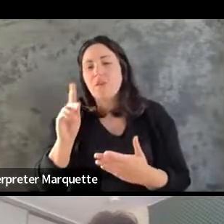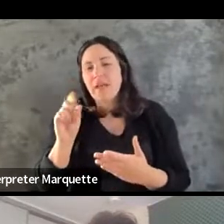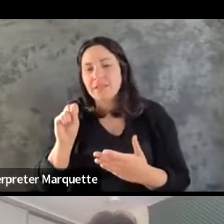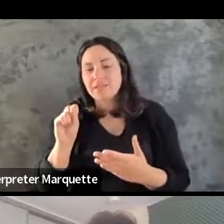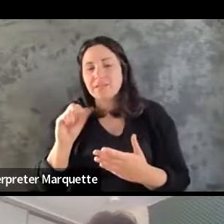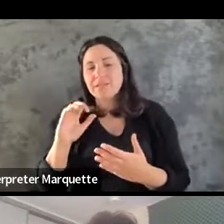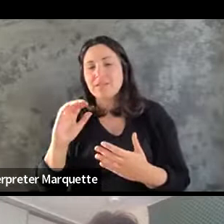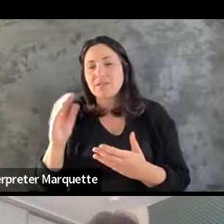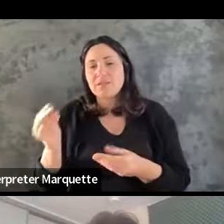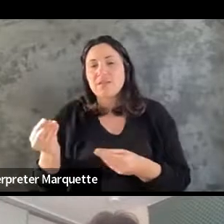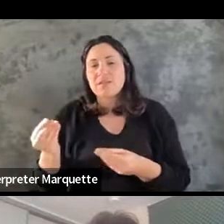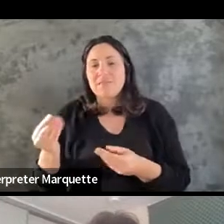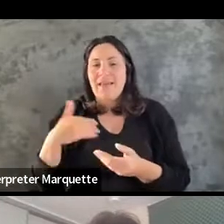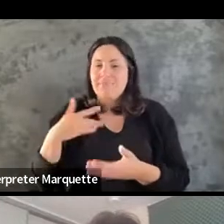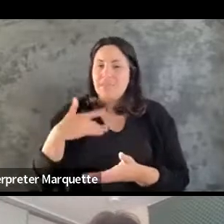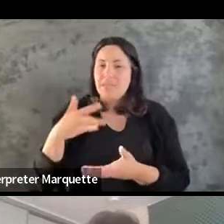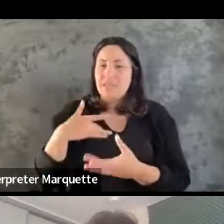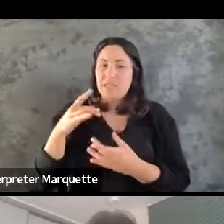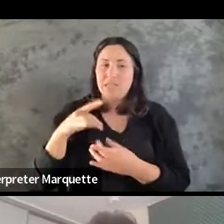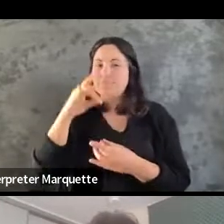spirit to the gala.